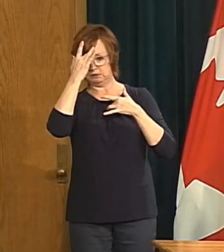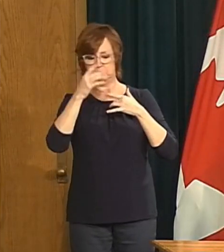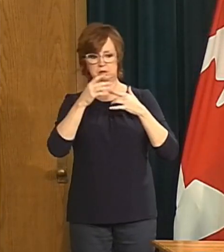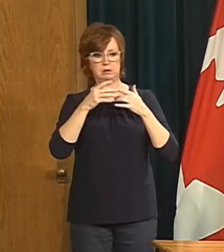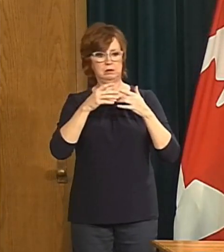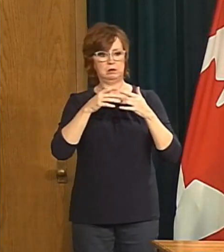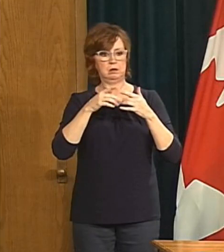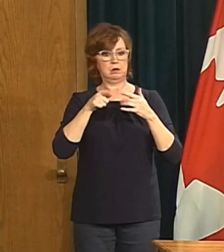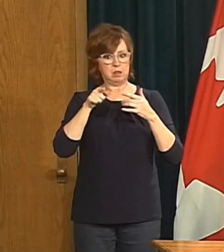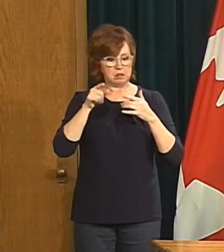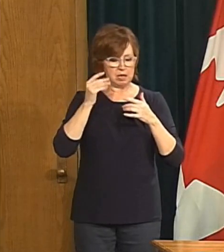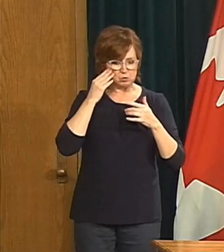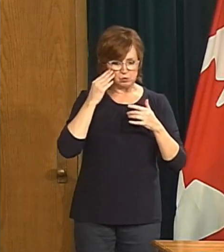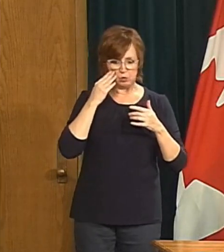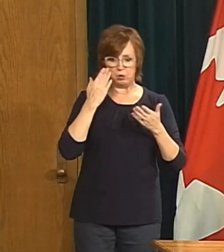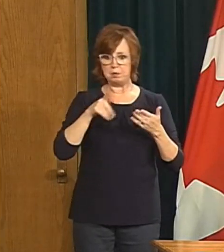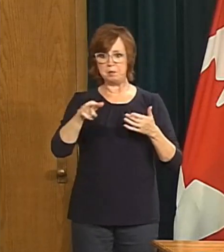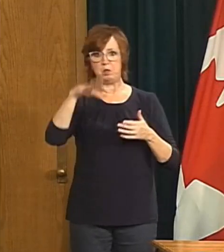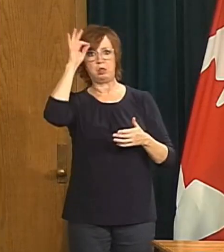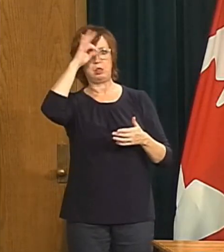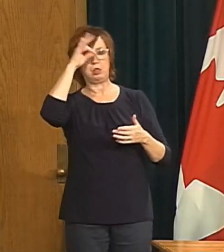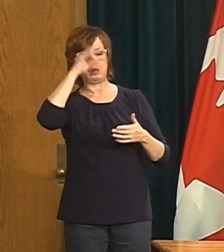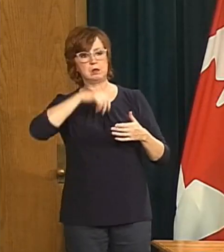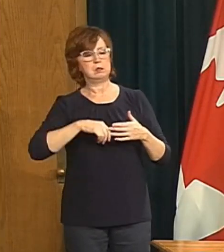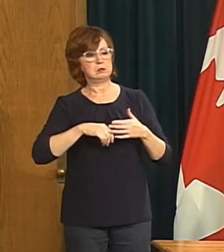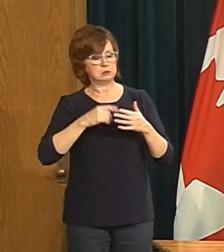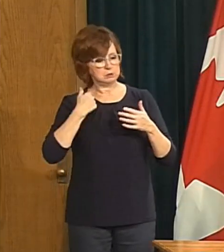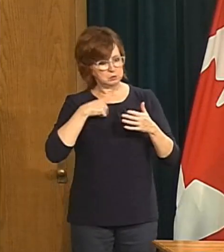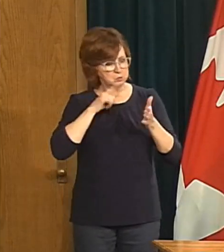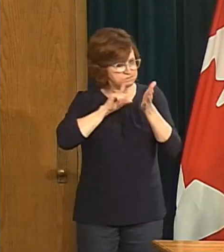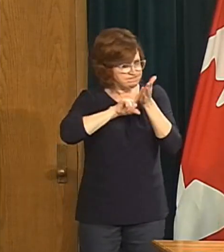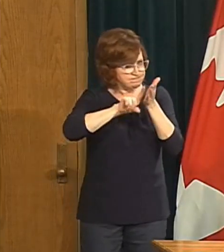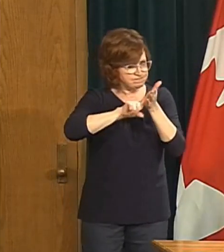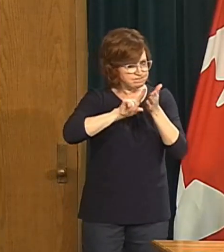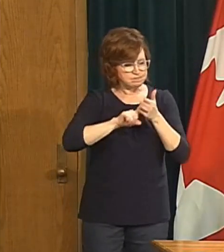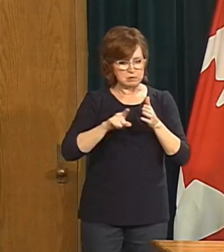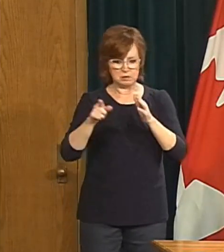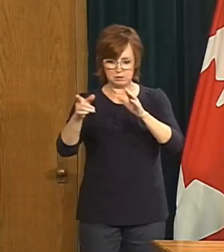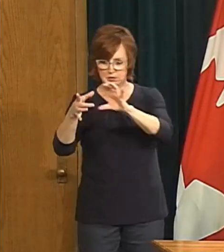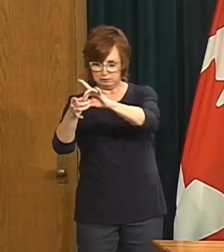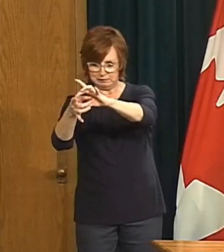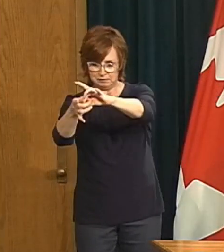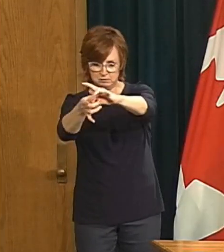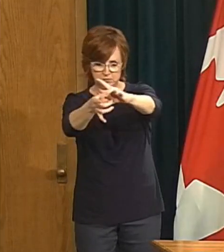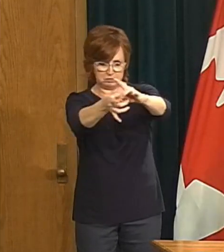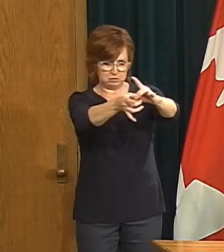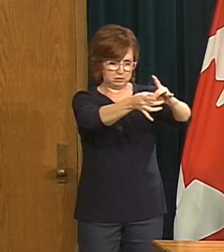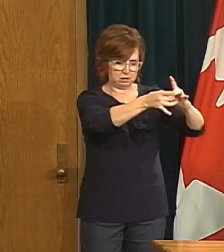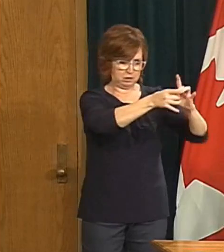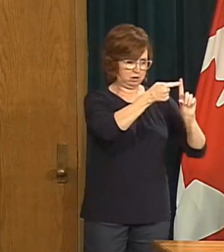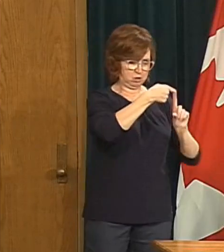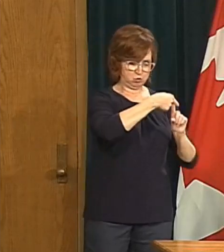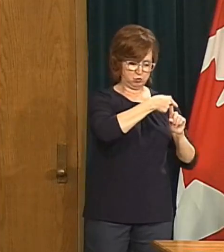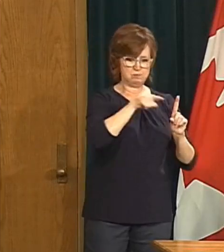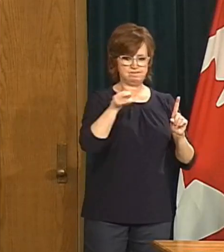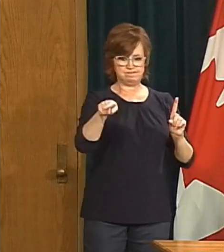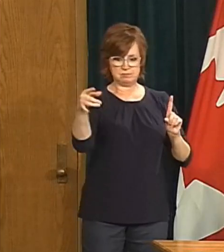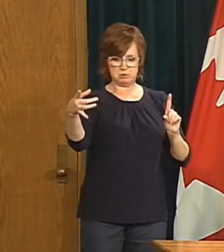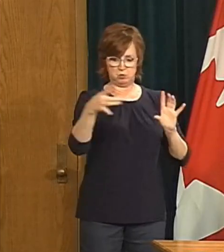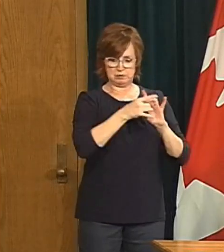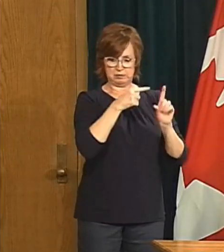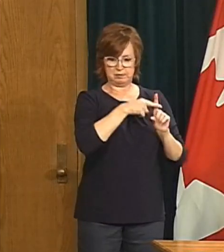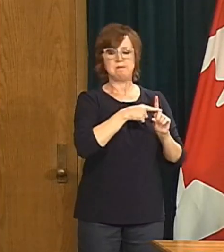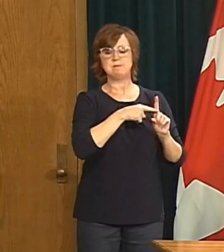symptoms. Testing is done and as needed, and I think everything is going